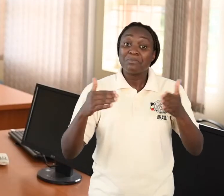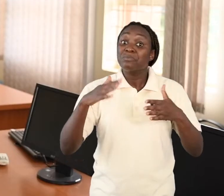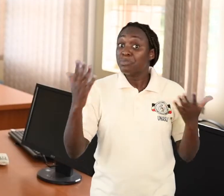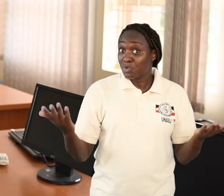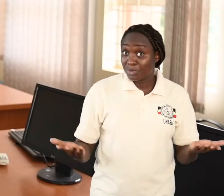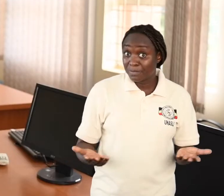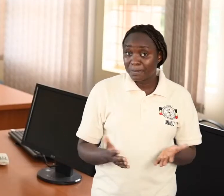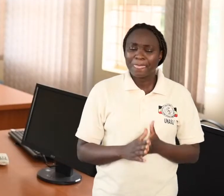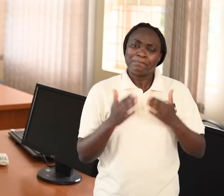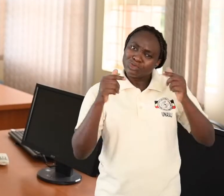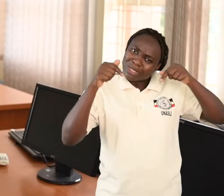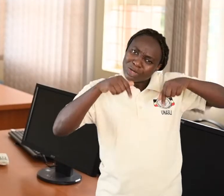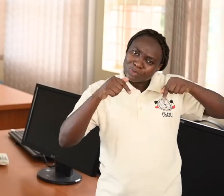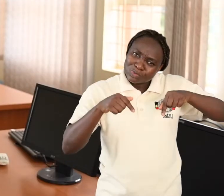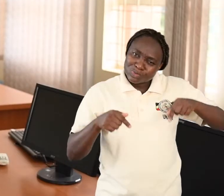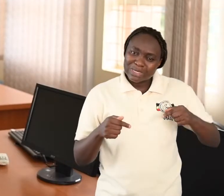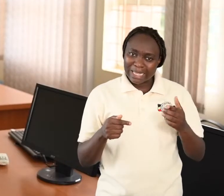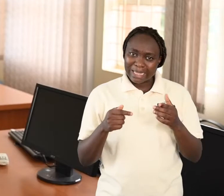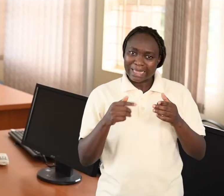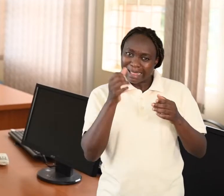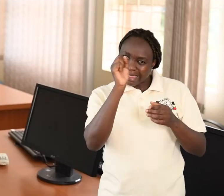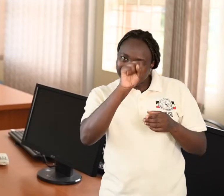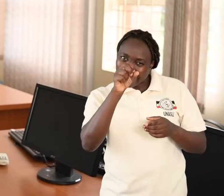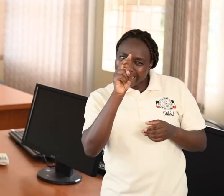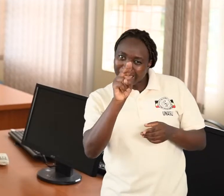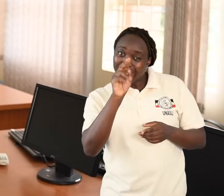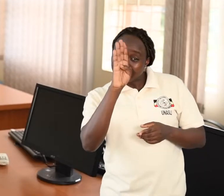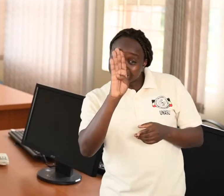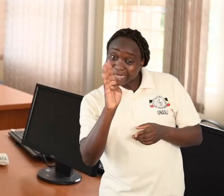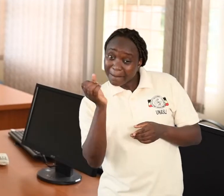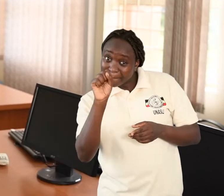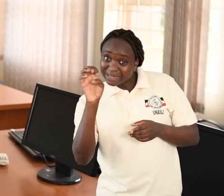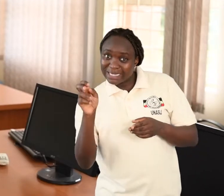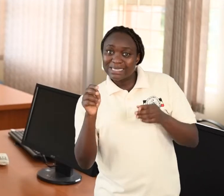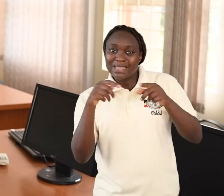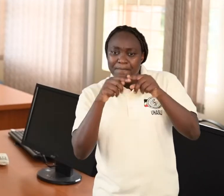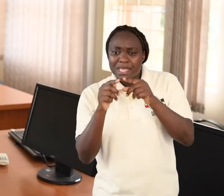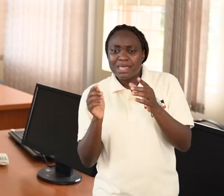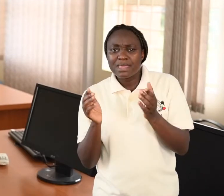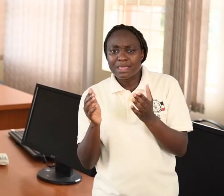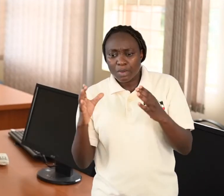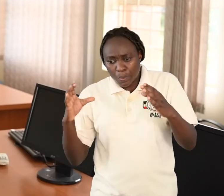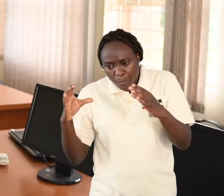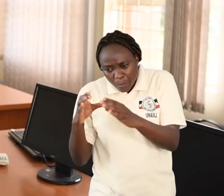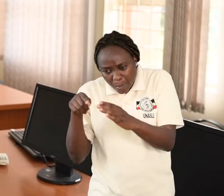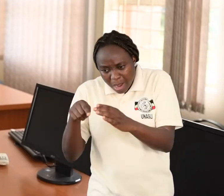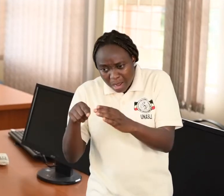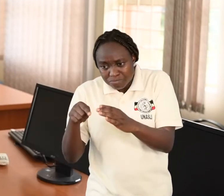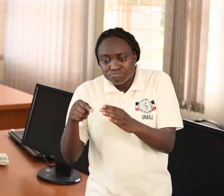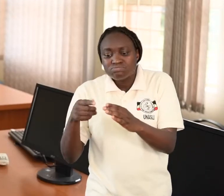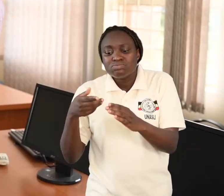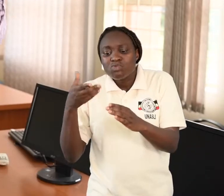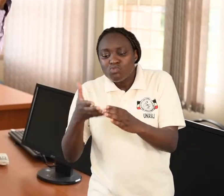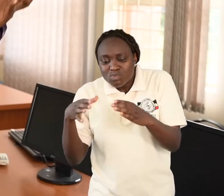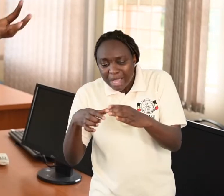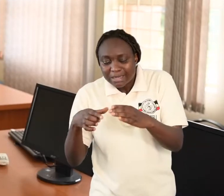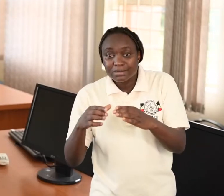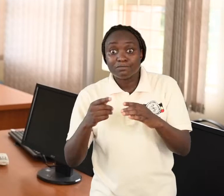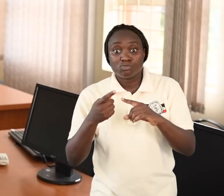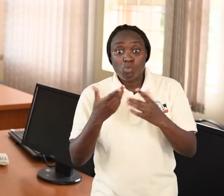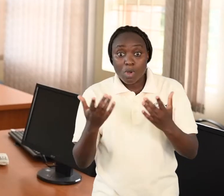So, what we are calling a subset is a smaller set that is found in a